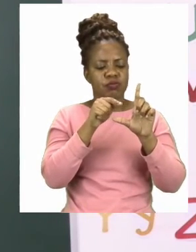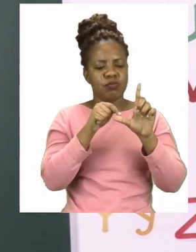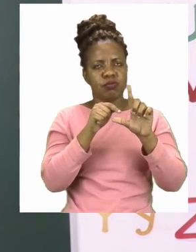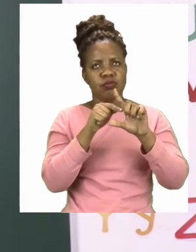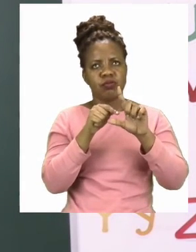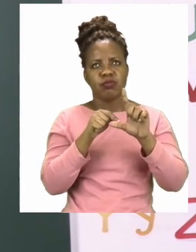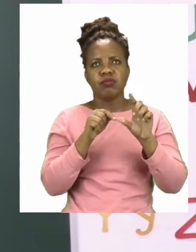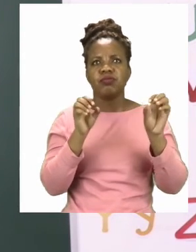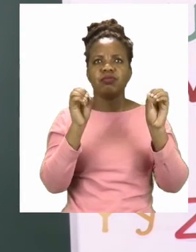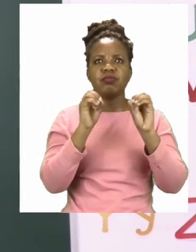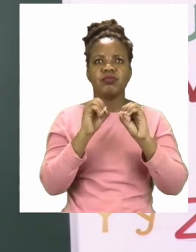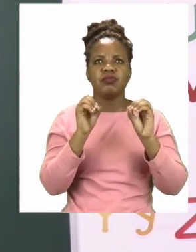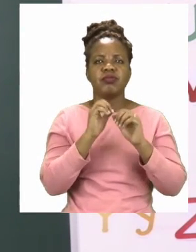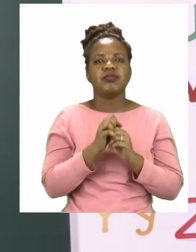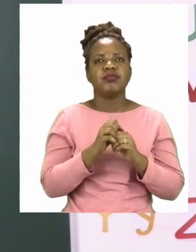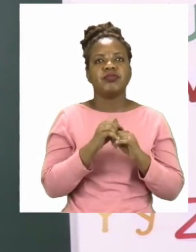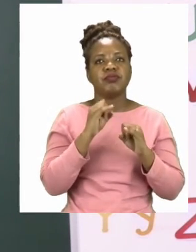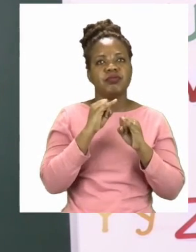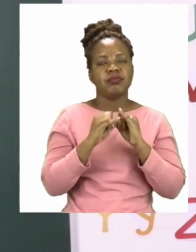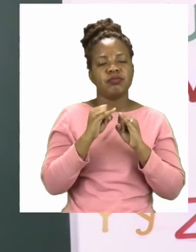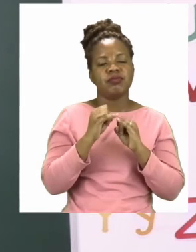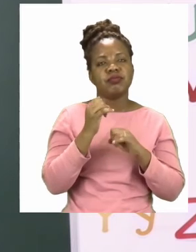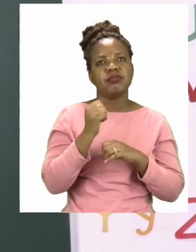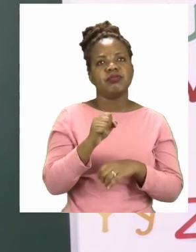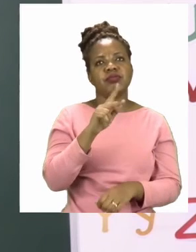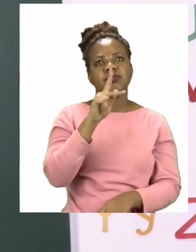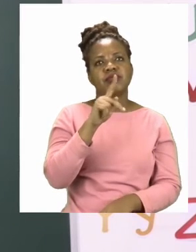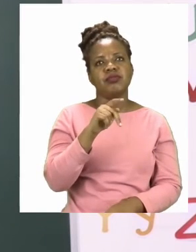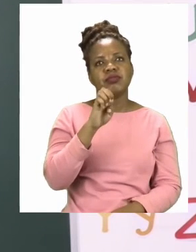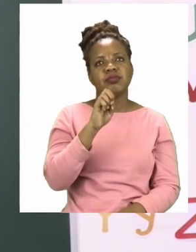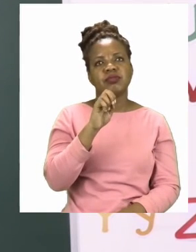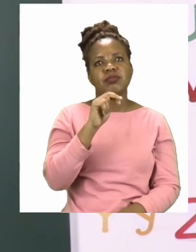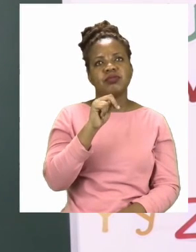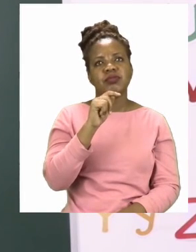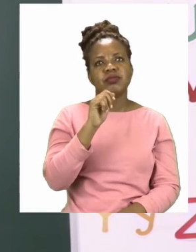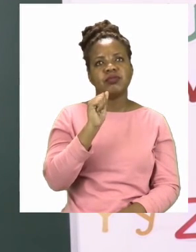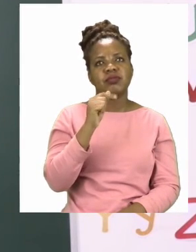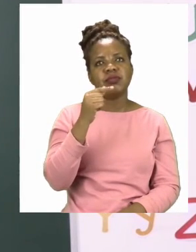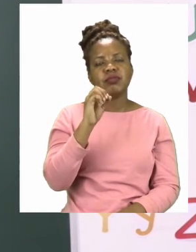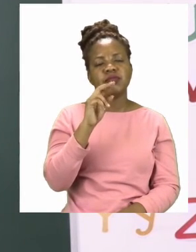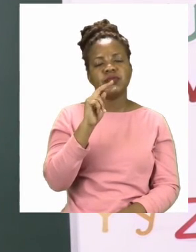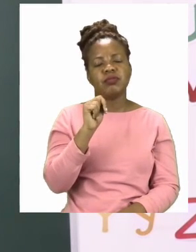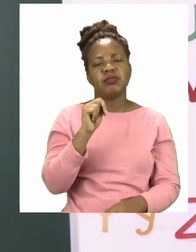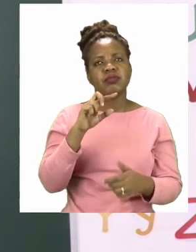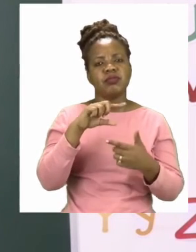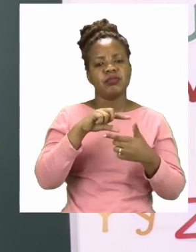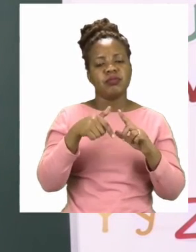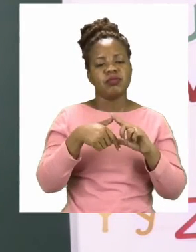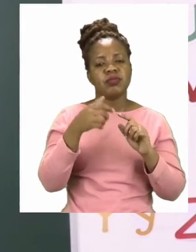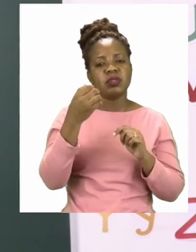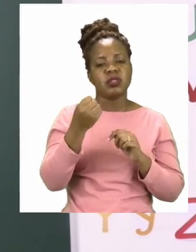have is a pentagon. Now a pentagon is a shape that has 5